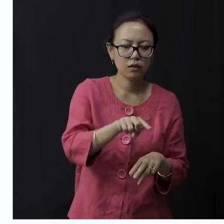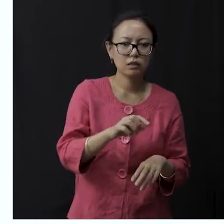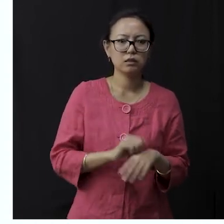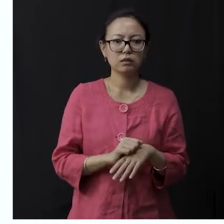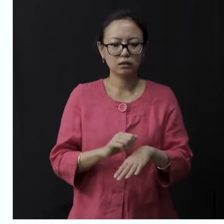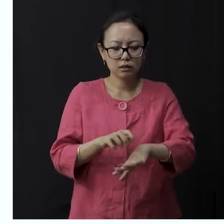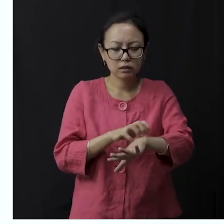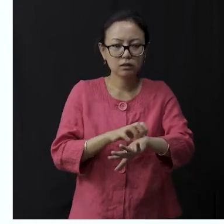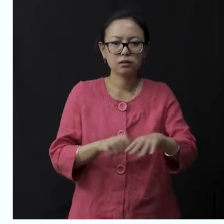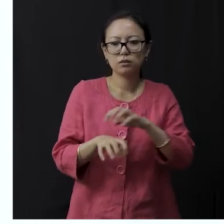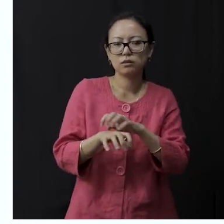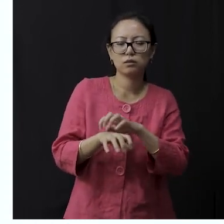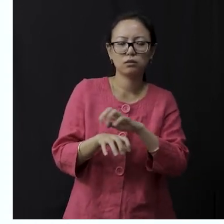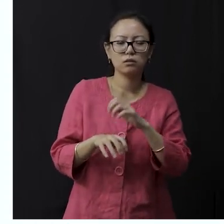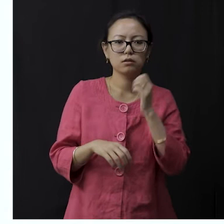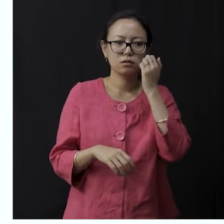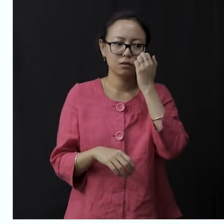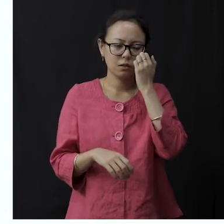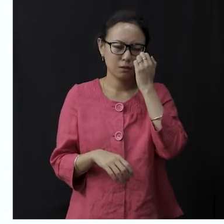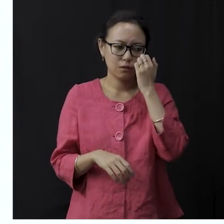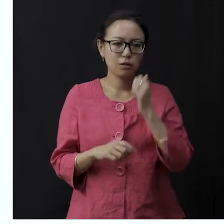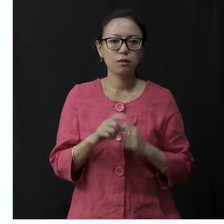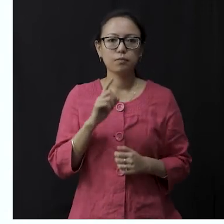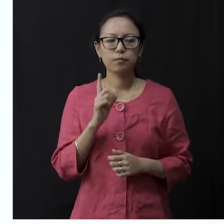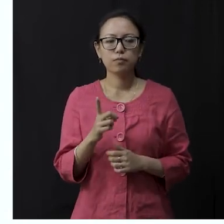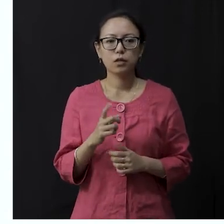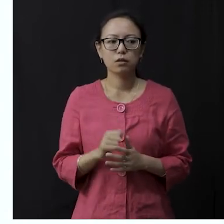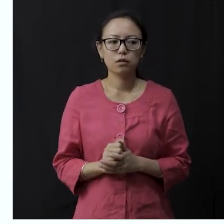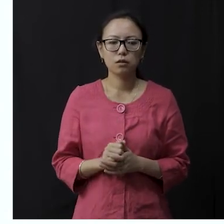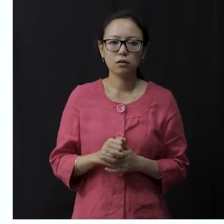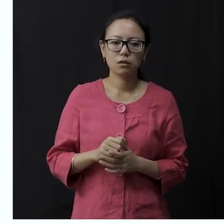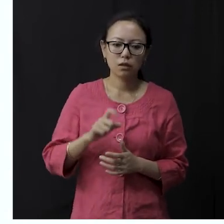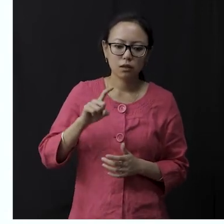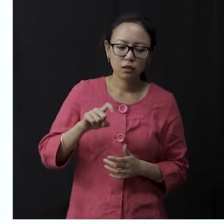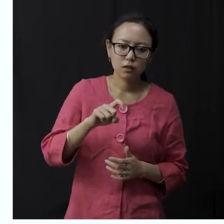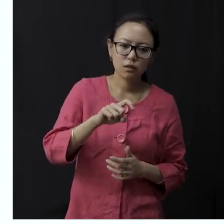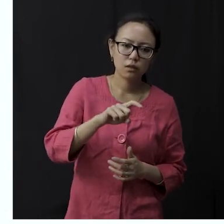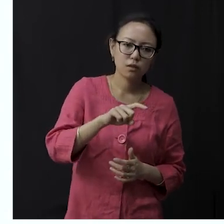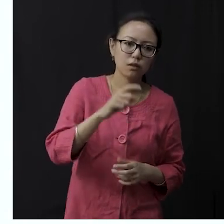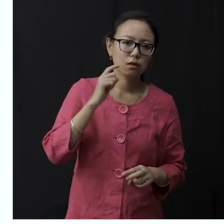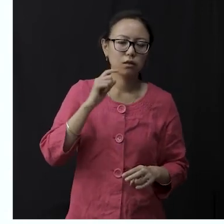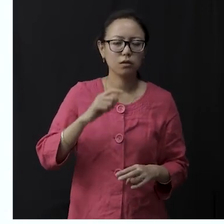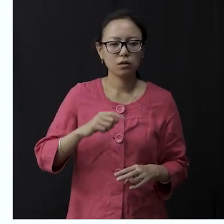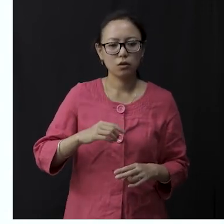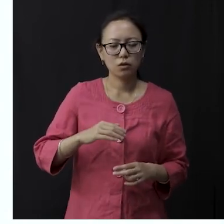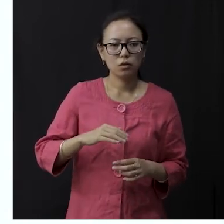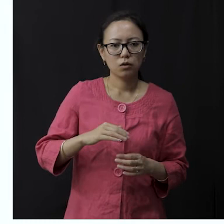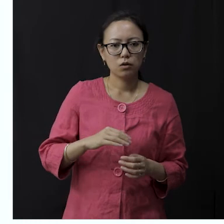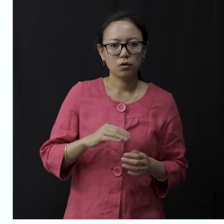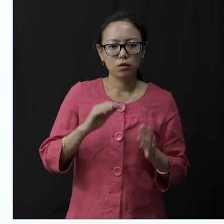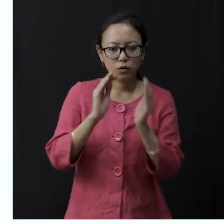get allergic and all, right? But caterpillar, when it goes inside